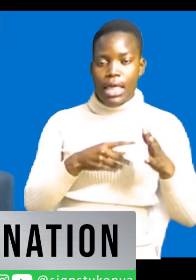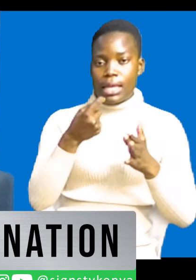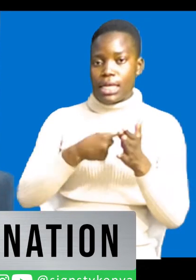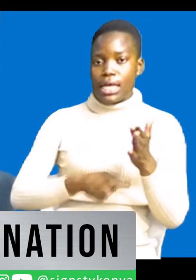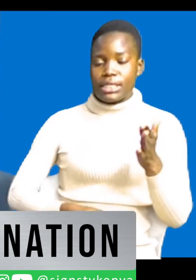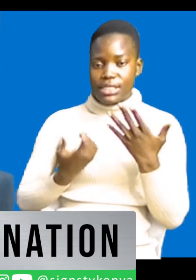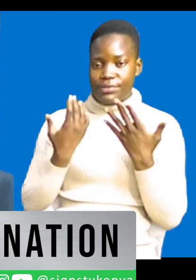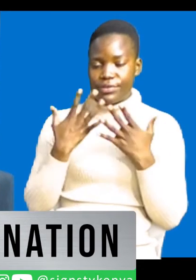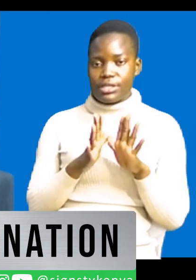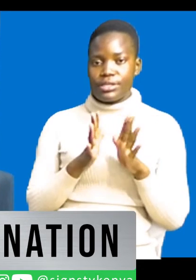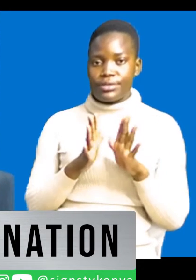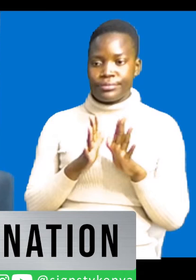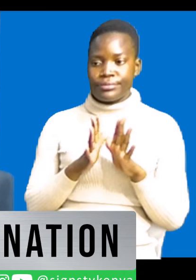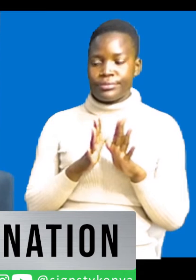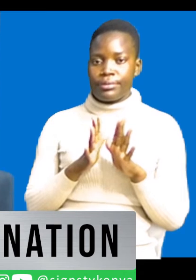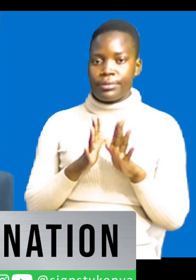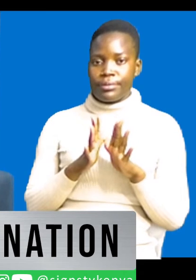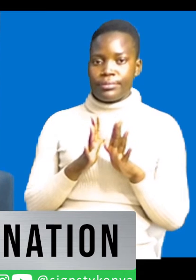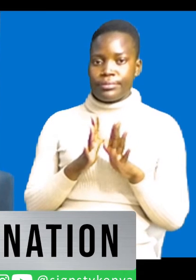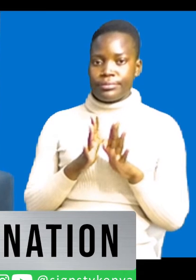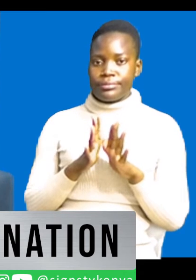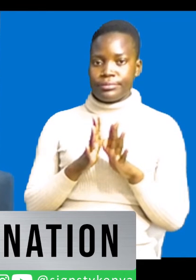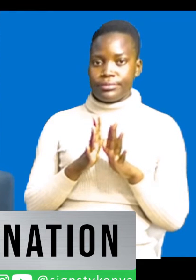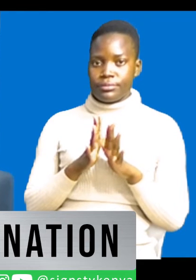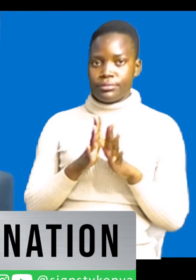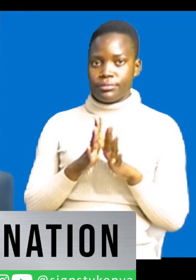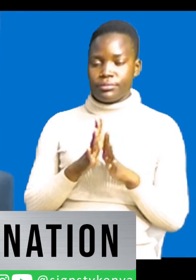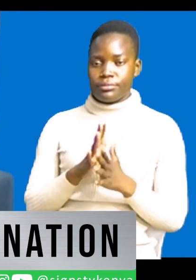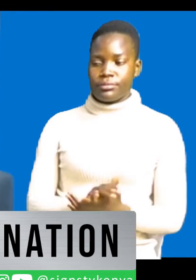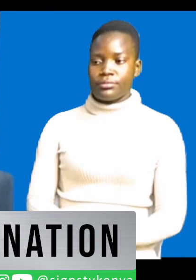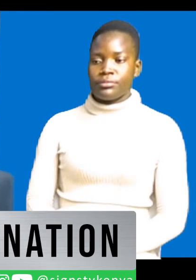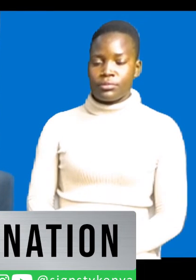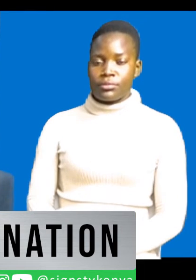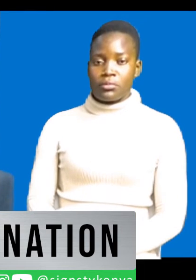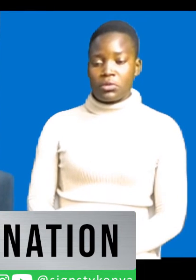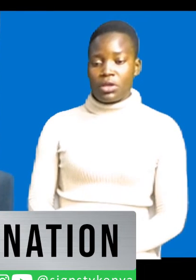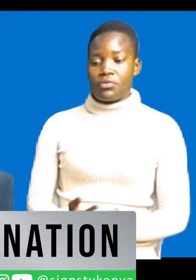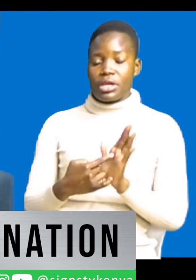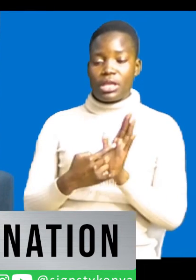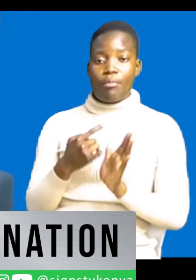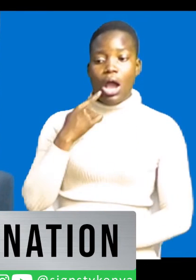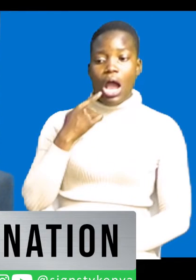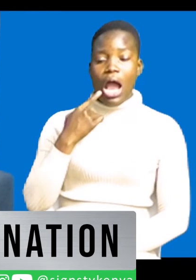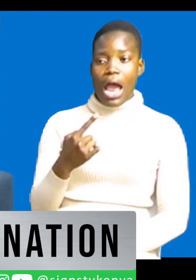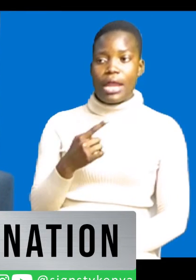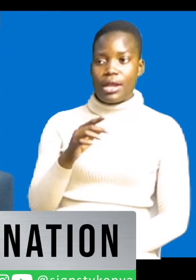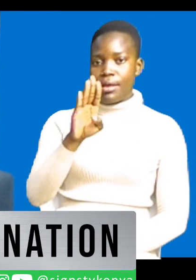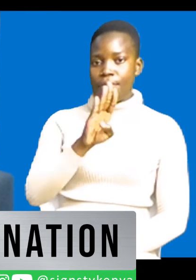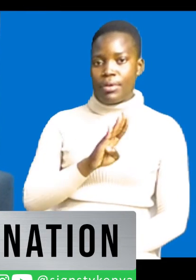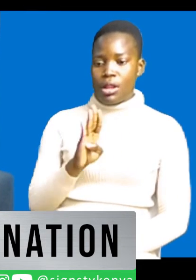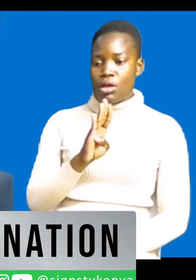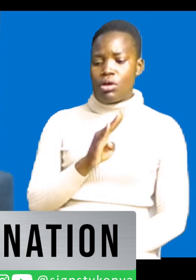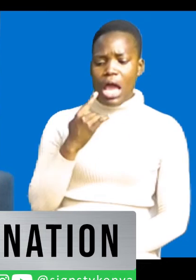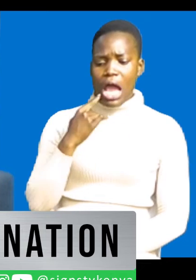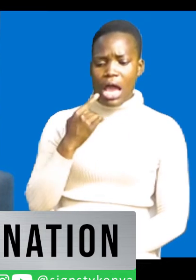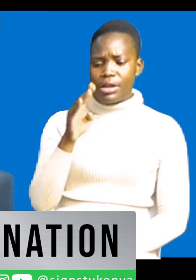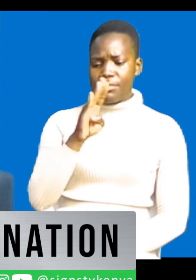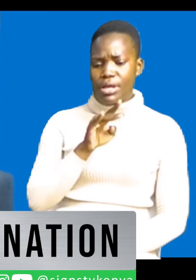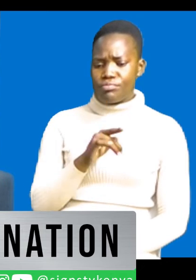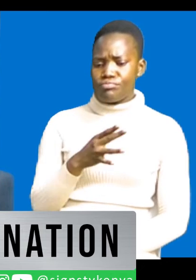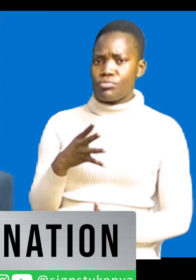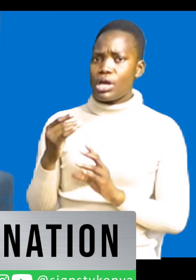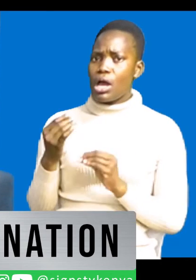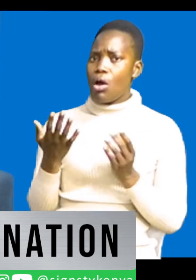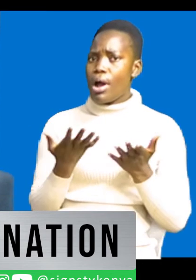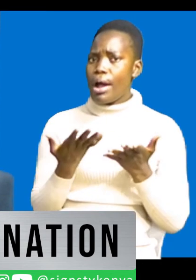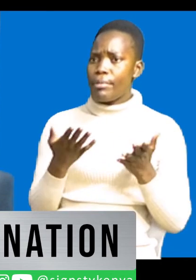taxes in like 100B, sawa. Right. Where does it go? You know,